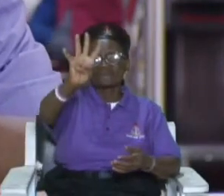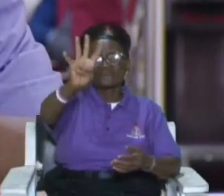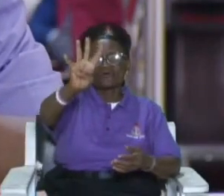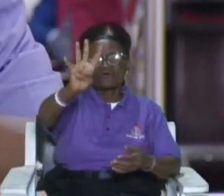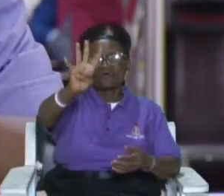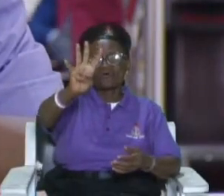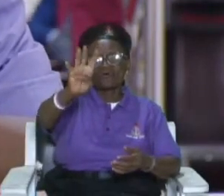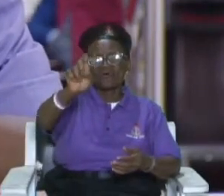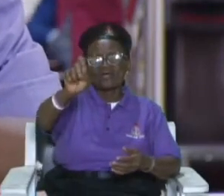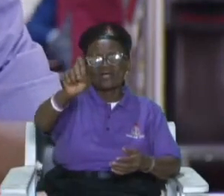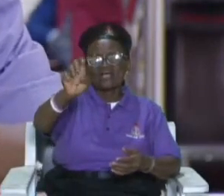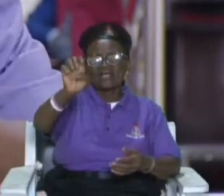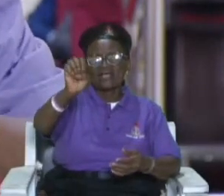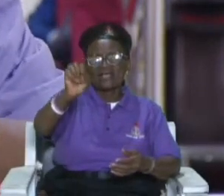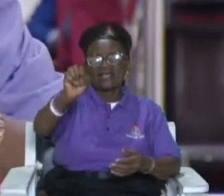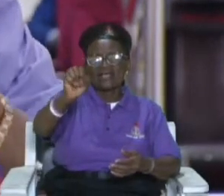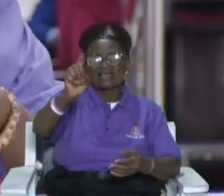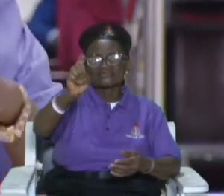Exodus